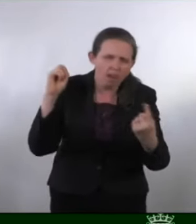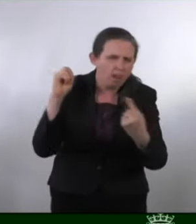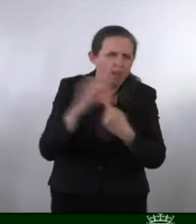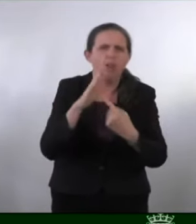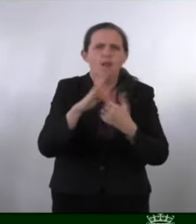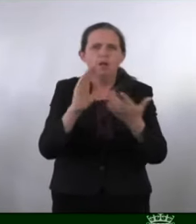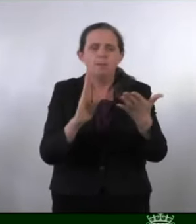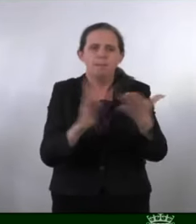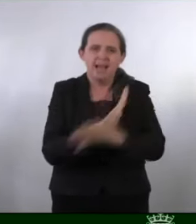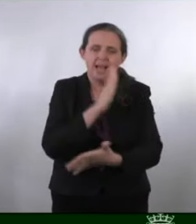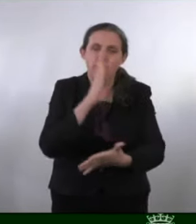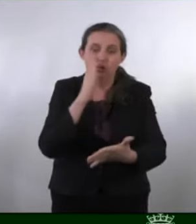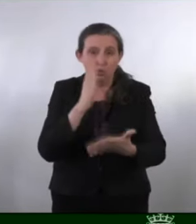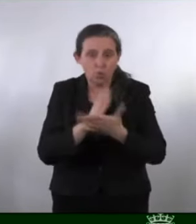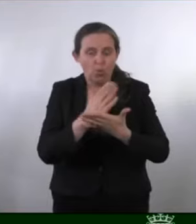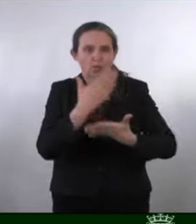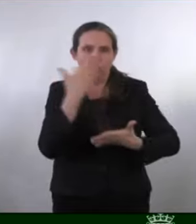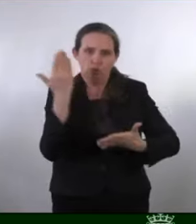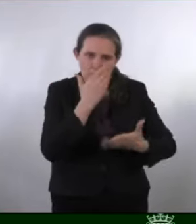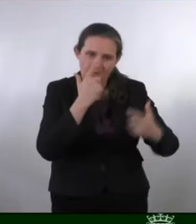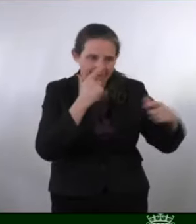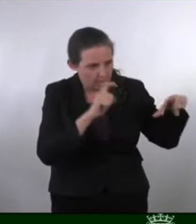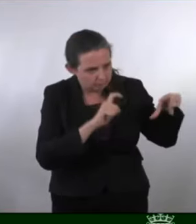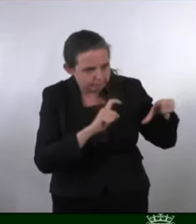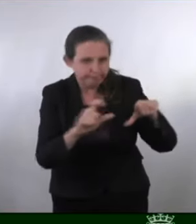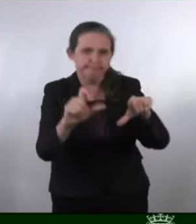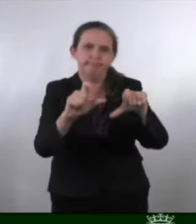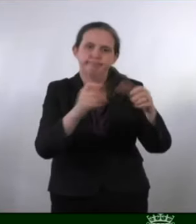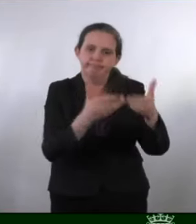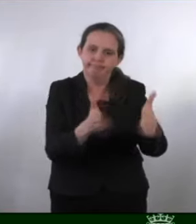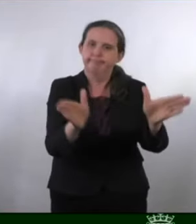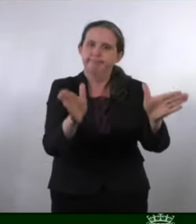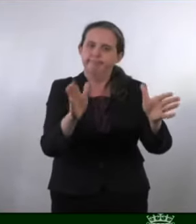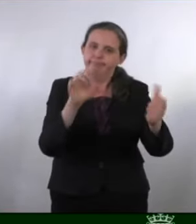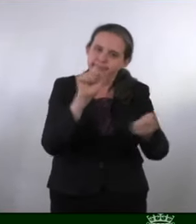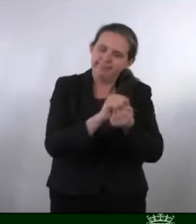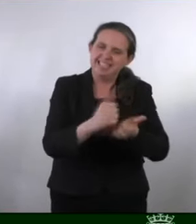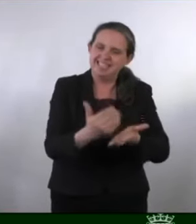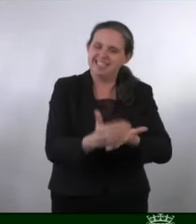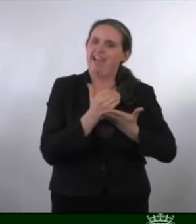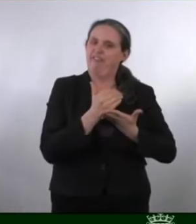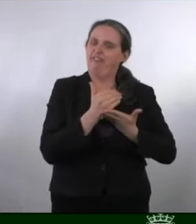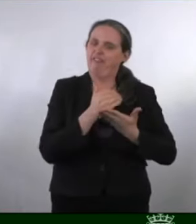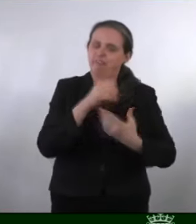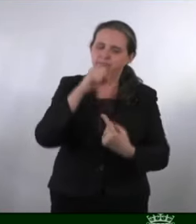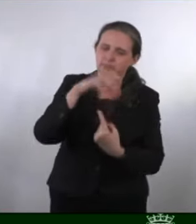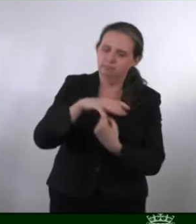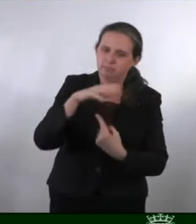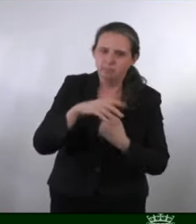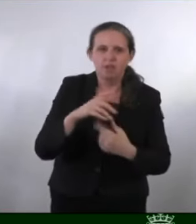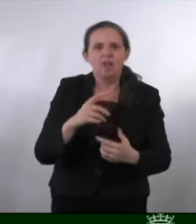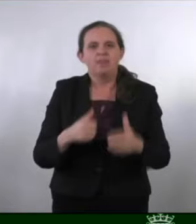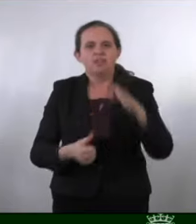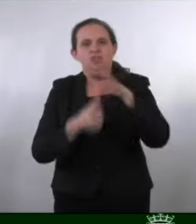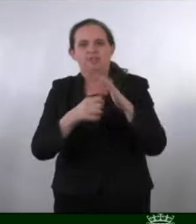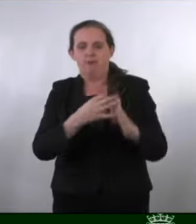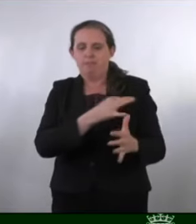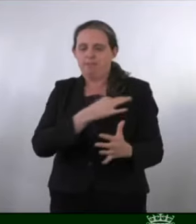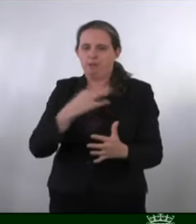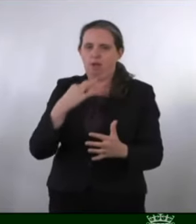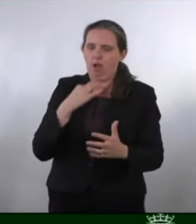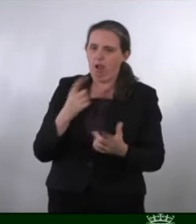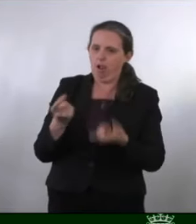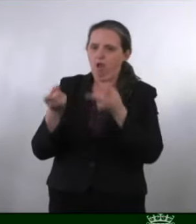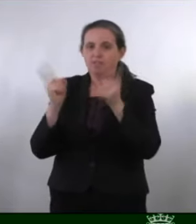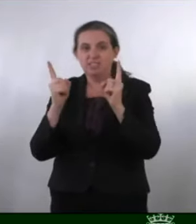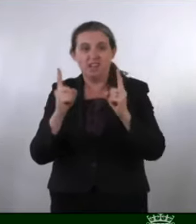everything to ensure that schools remain a safe environment. Because as the Chief Medical Officer for England, Scotland, Wales and Northern Ireland, and the